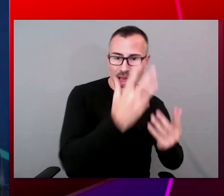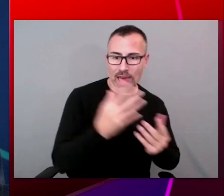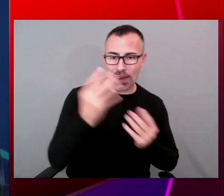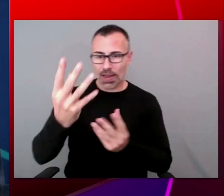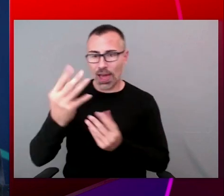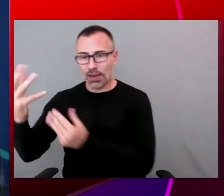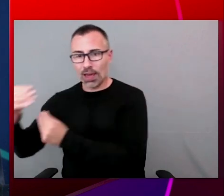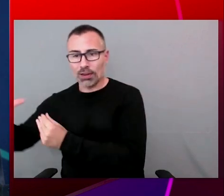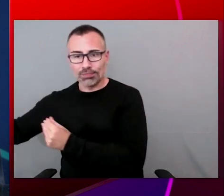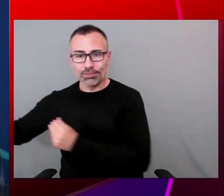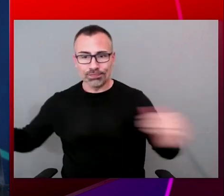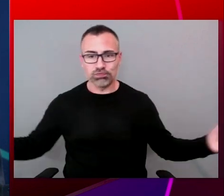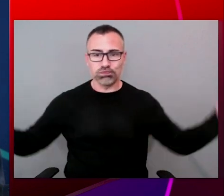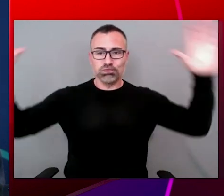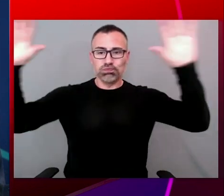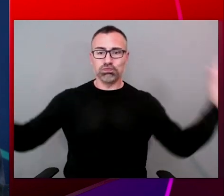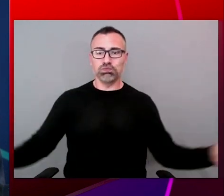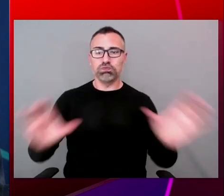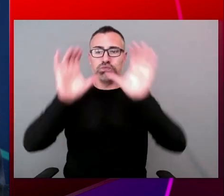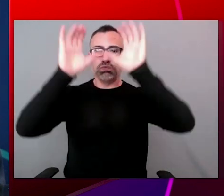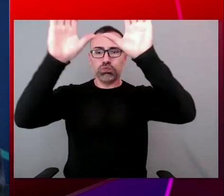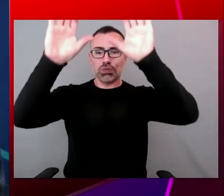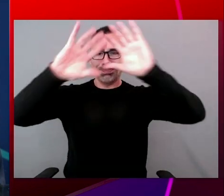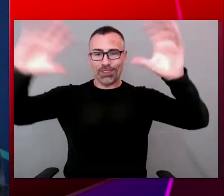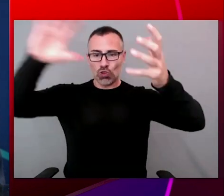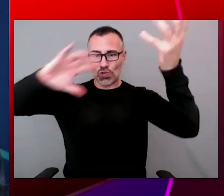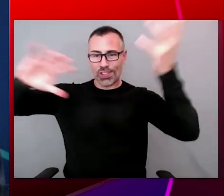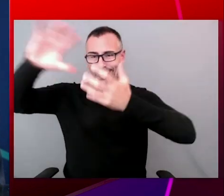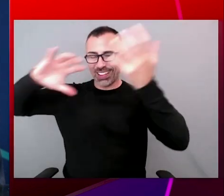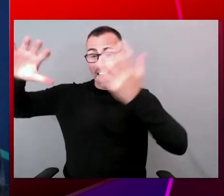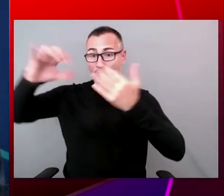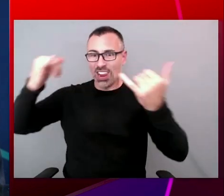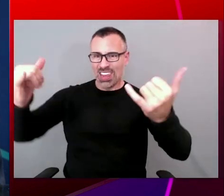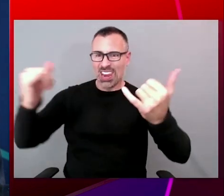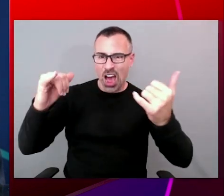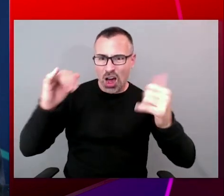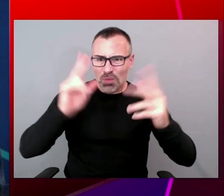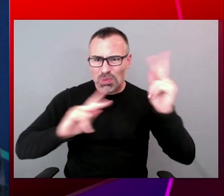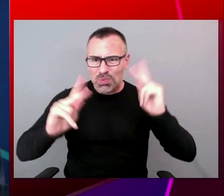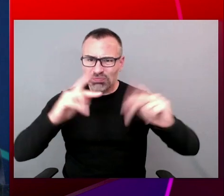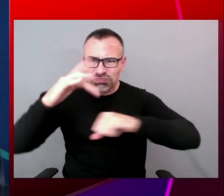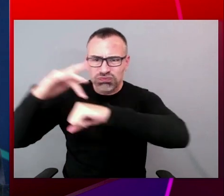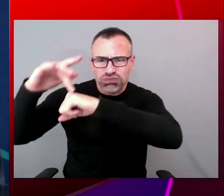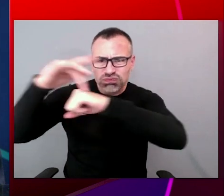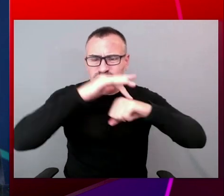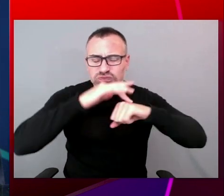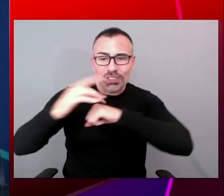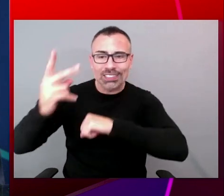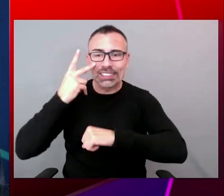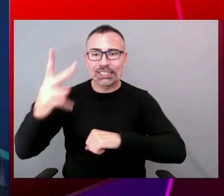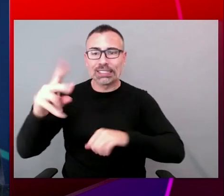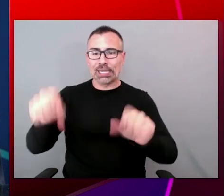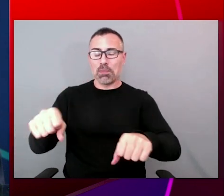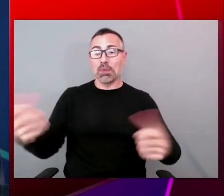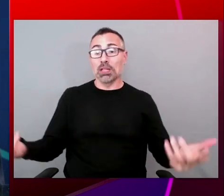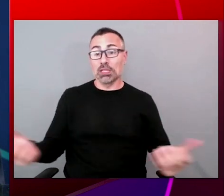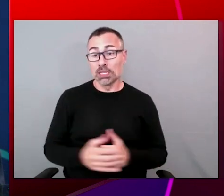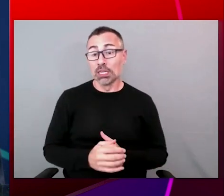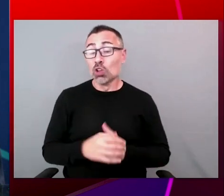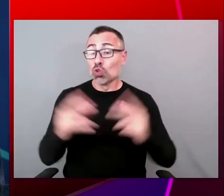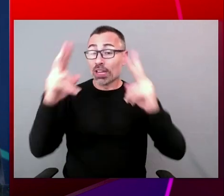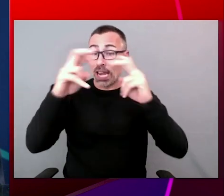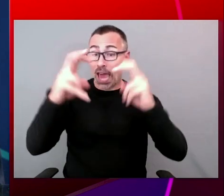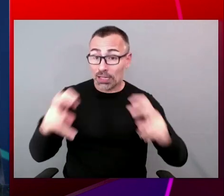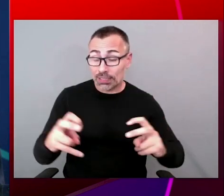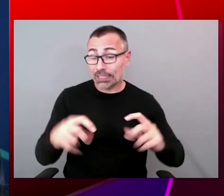out for a variety of different use cases, that's what's really unlocked this capability. And then from there, that's where you can do that analysis of, oh, here